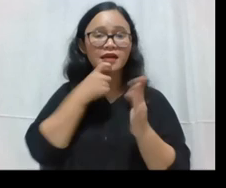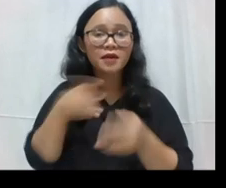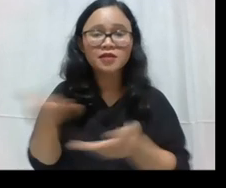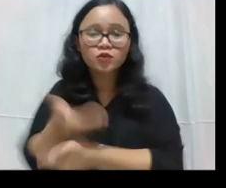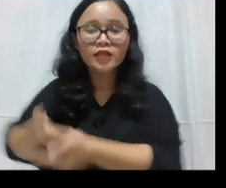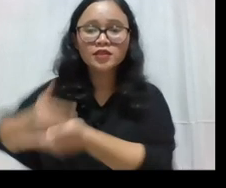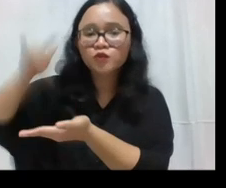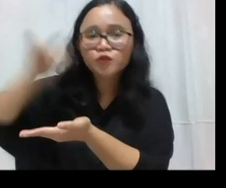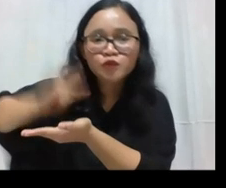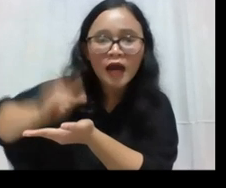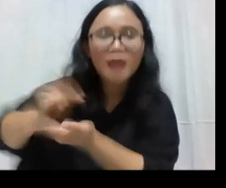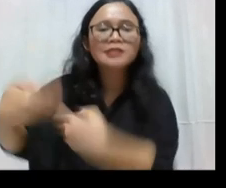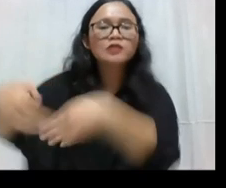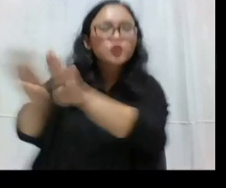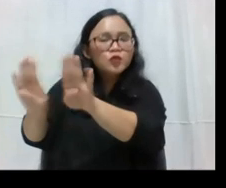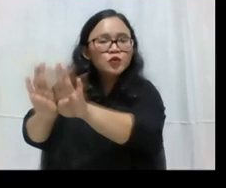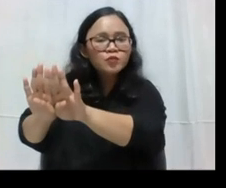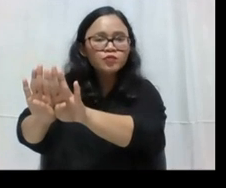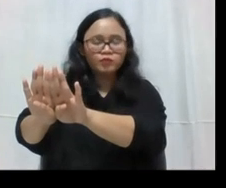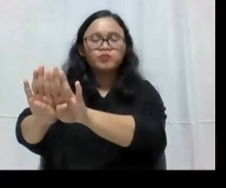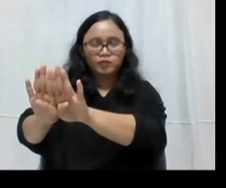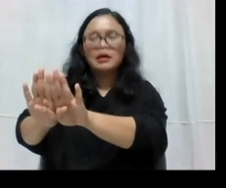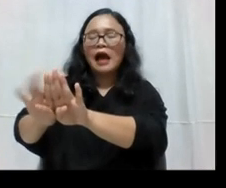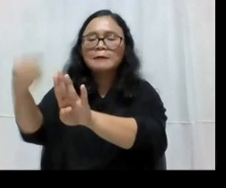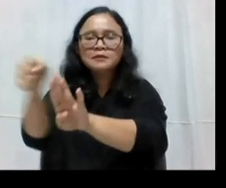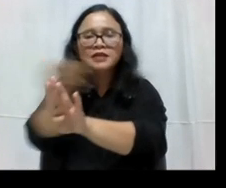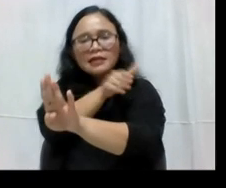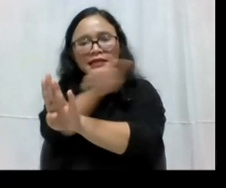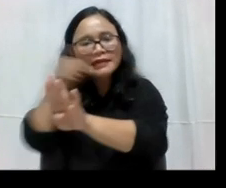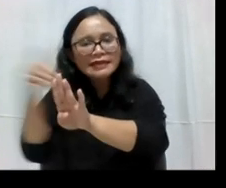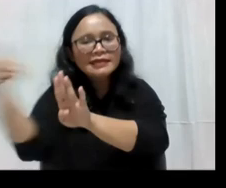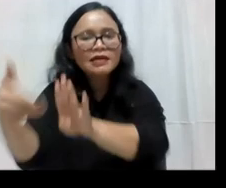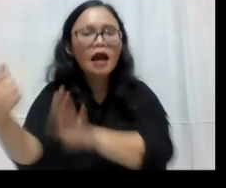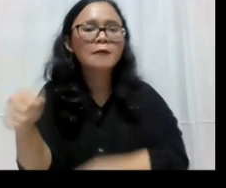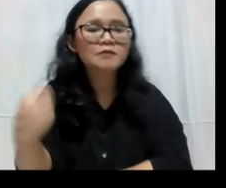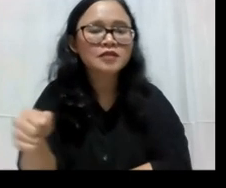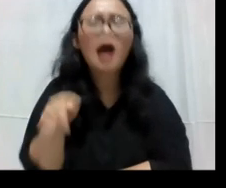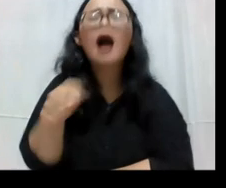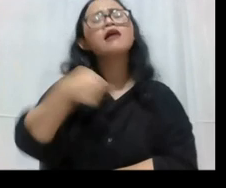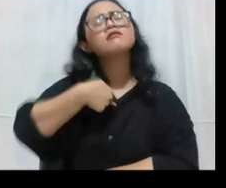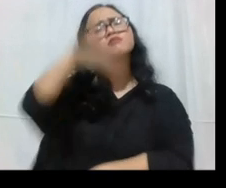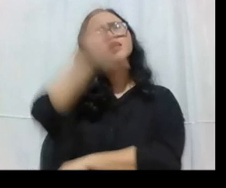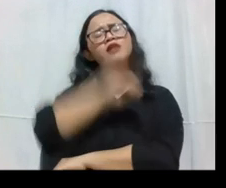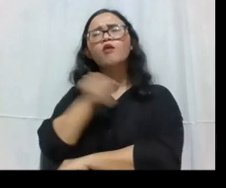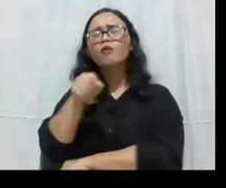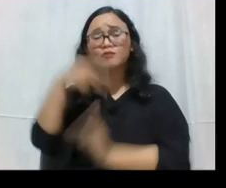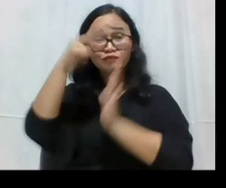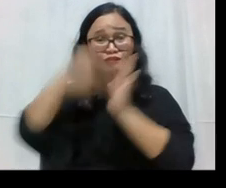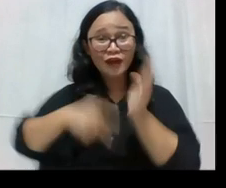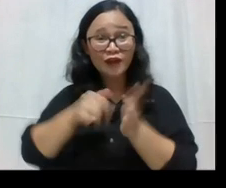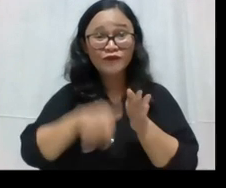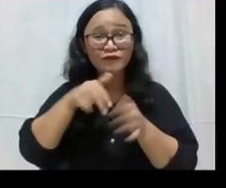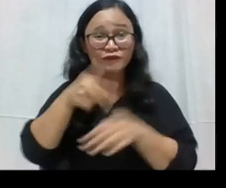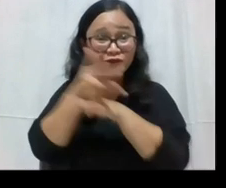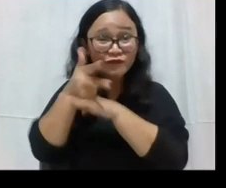and everybody was paying back to the dead. I just remember I was crying so much when I was watching that video, because I